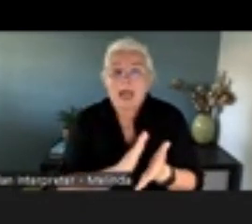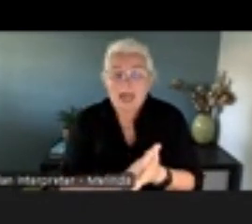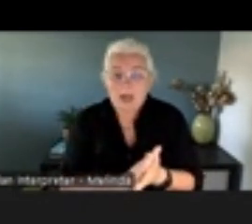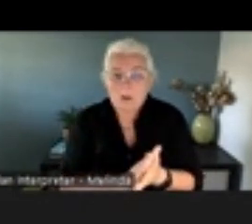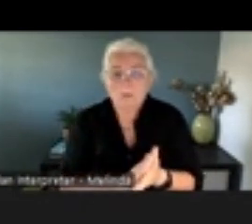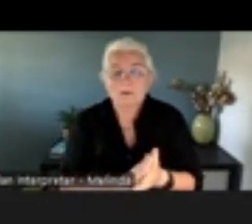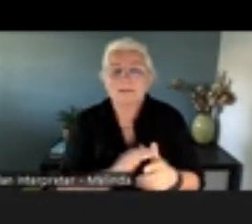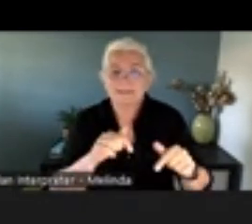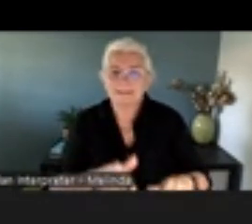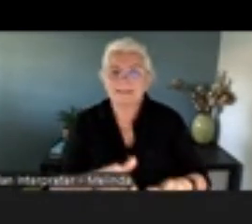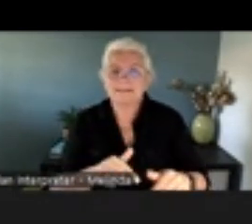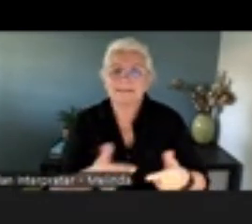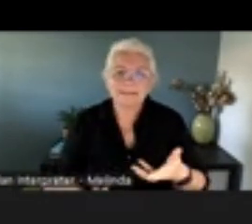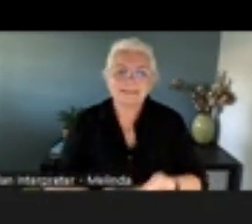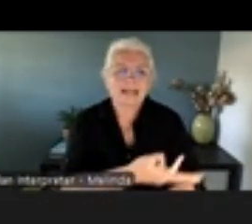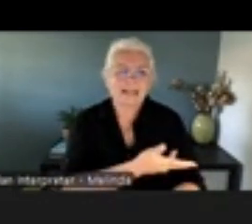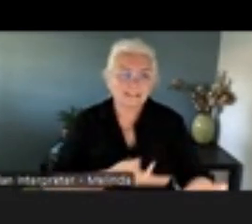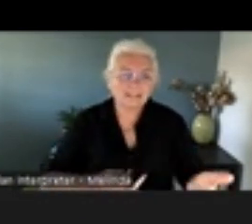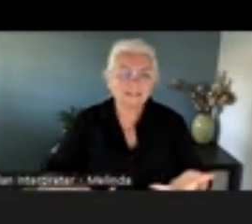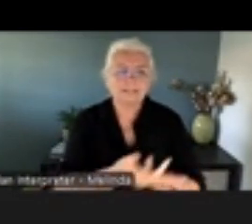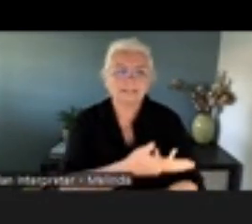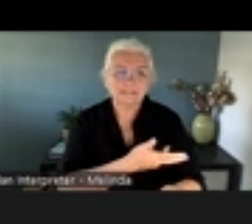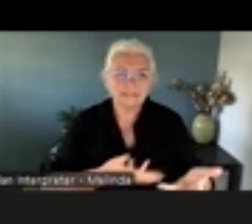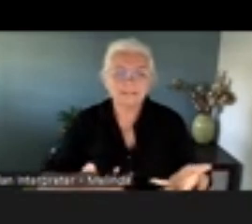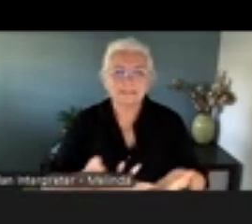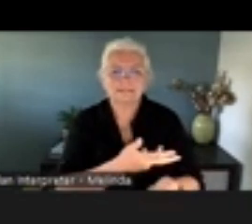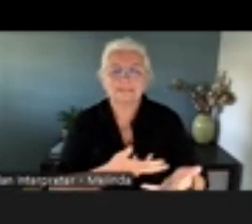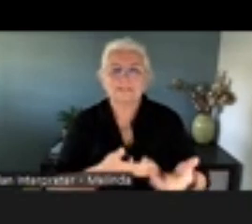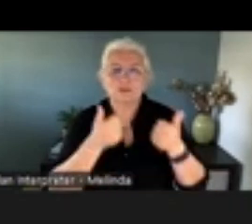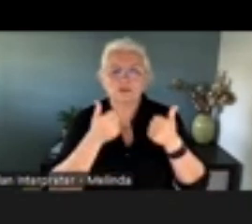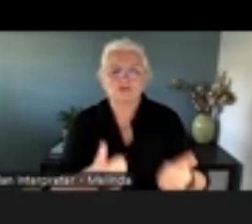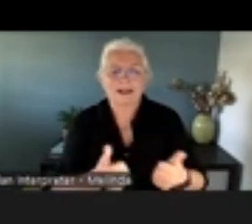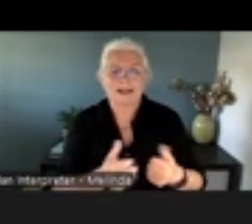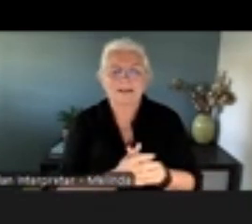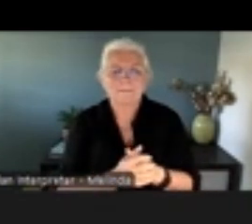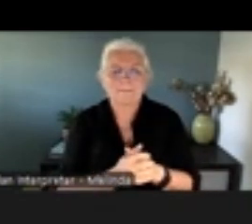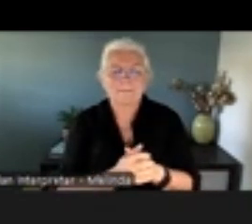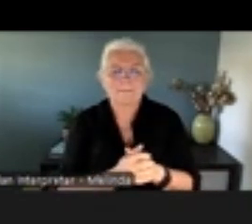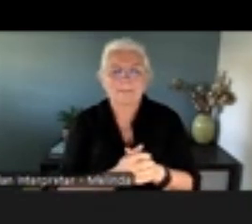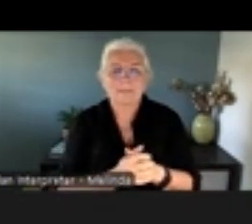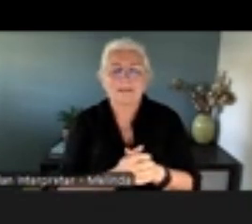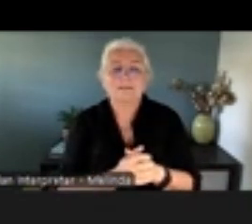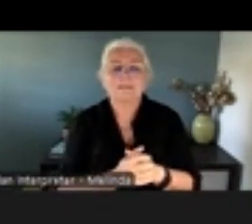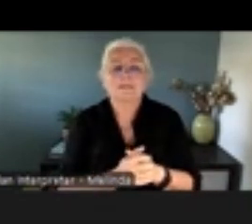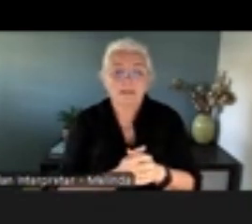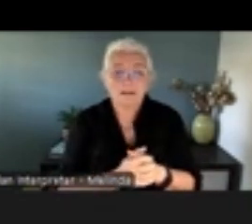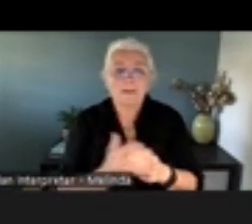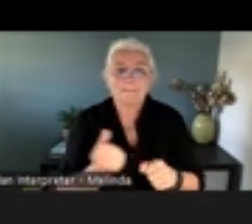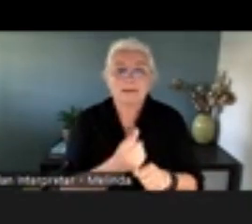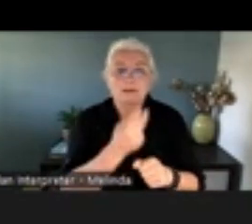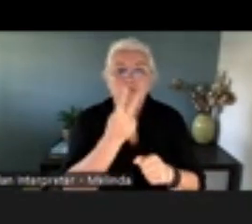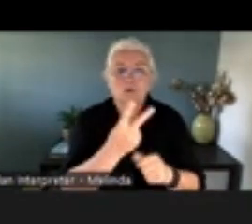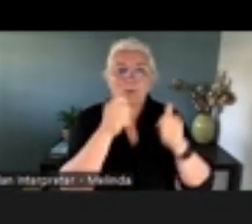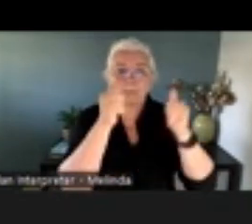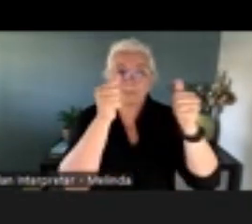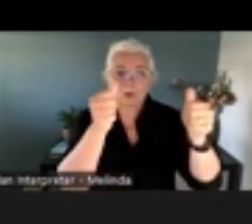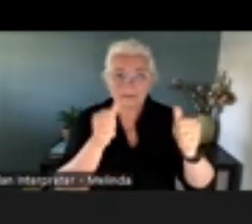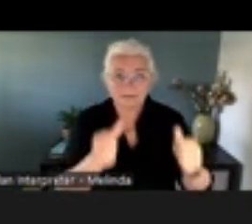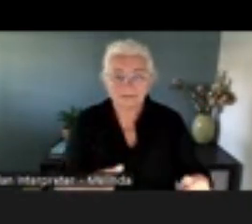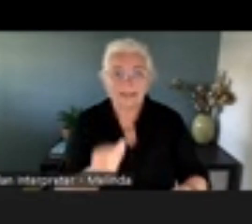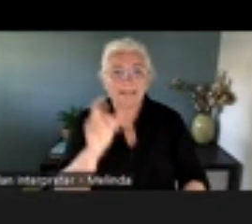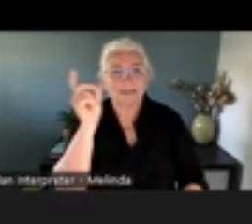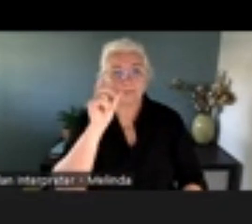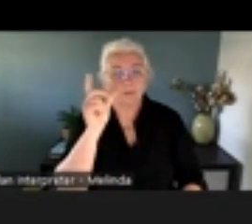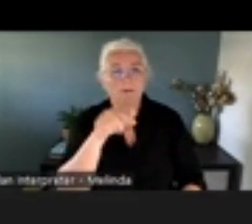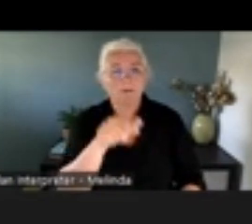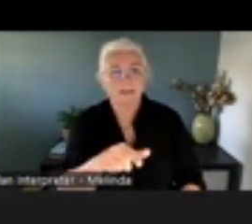was a discussion we have with the PAG, and it was really great, was to make two posters. So I have currently on the screen